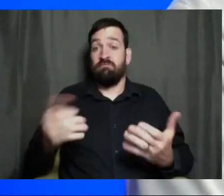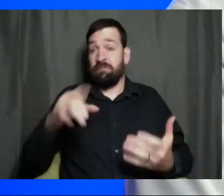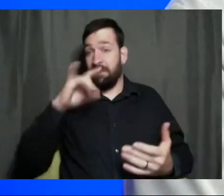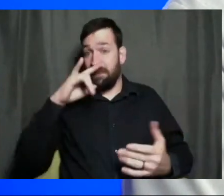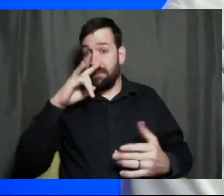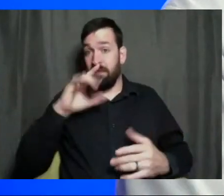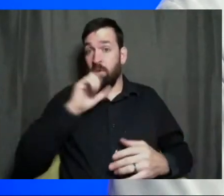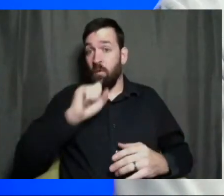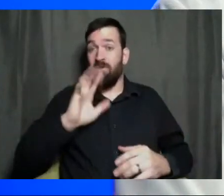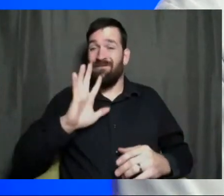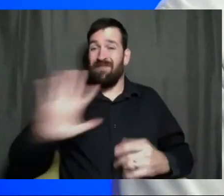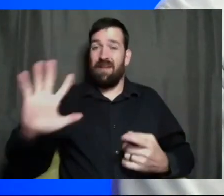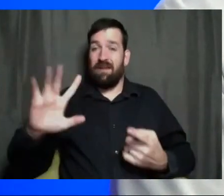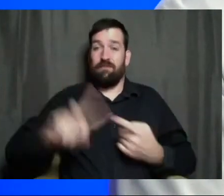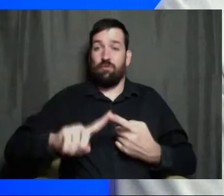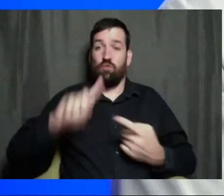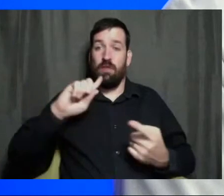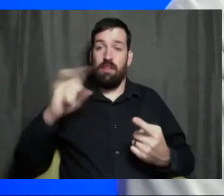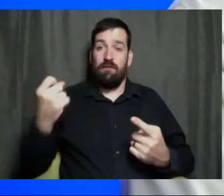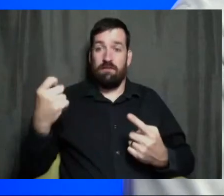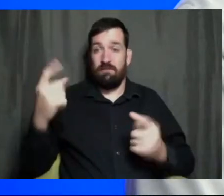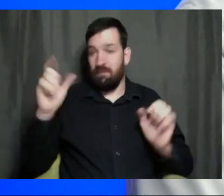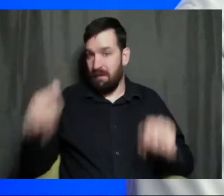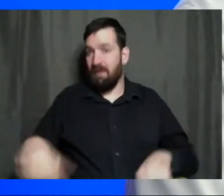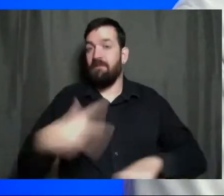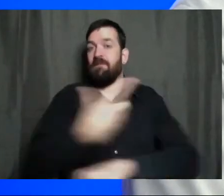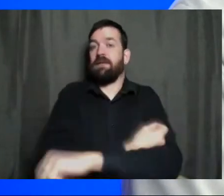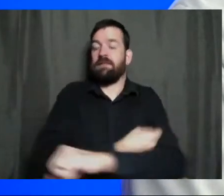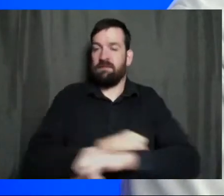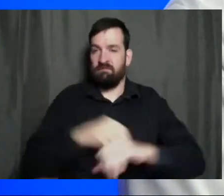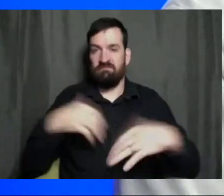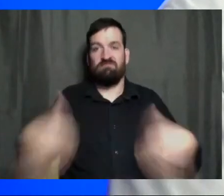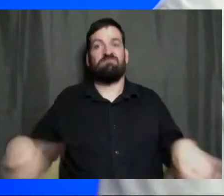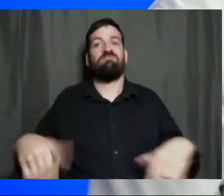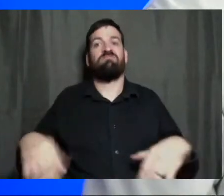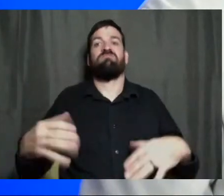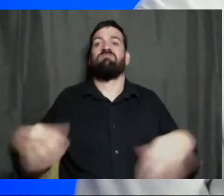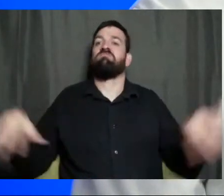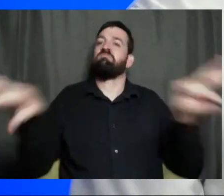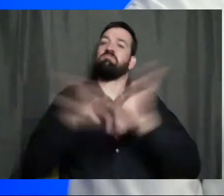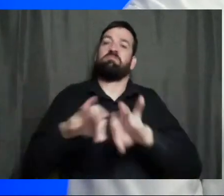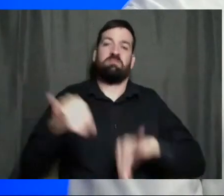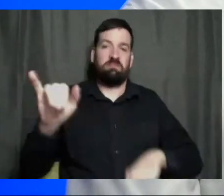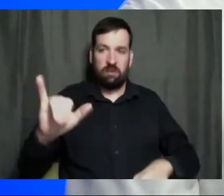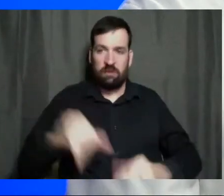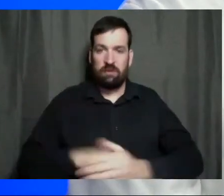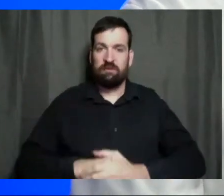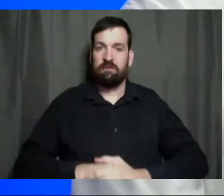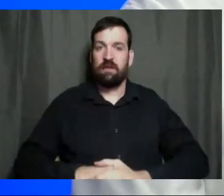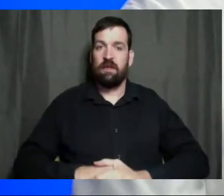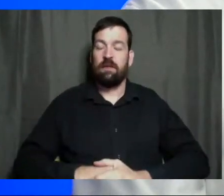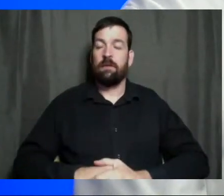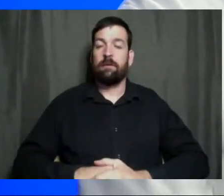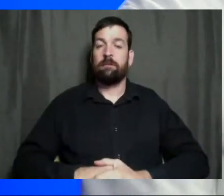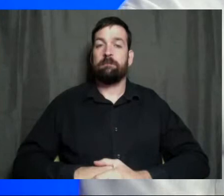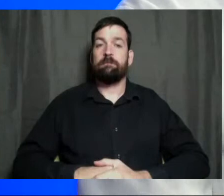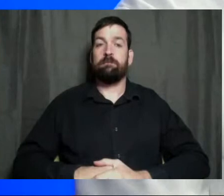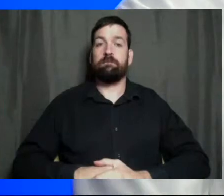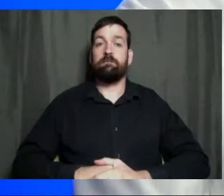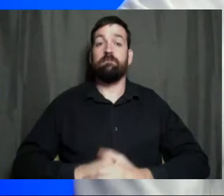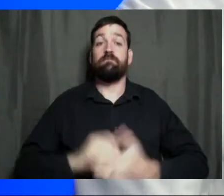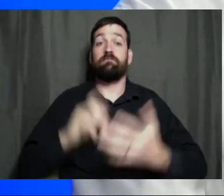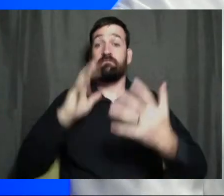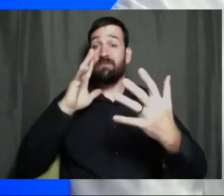to be vaccinated, that's going to be another game changer. But unfortunately, schools,